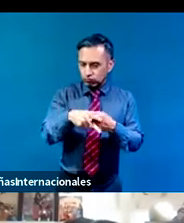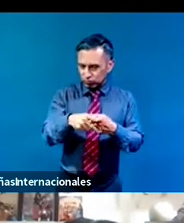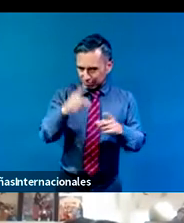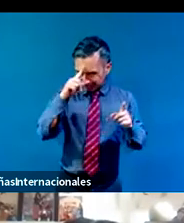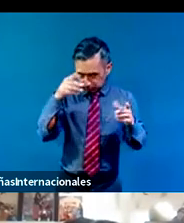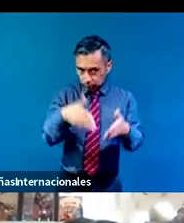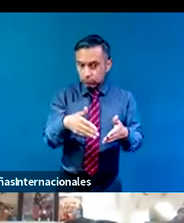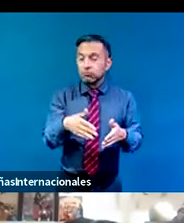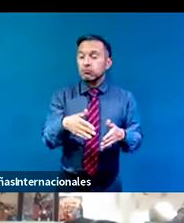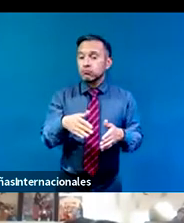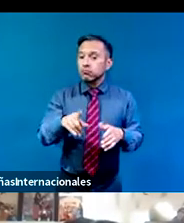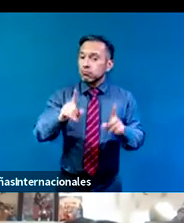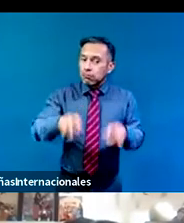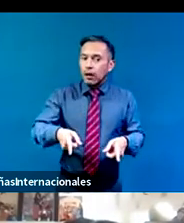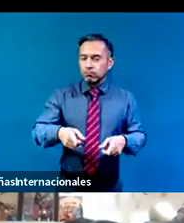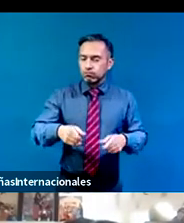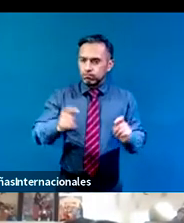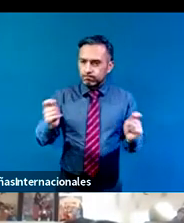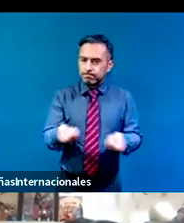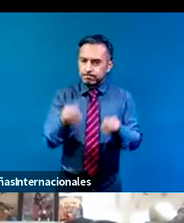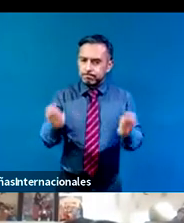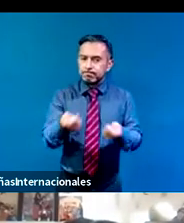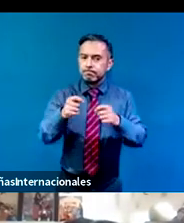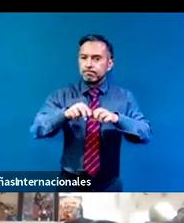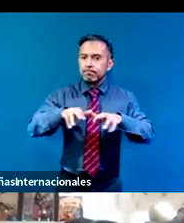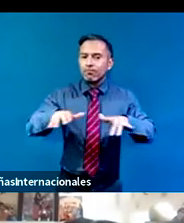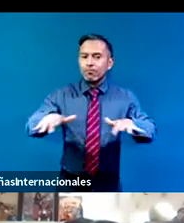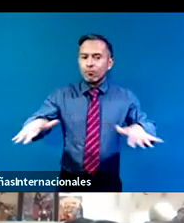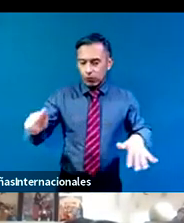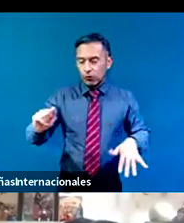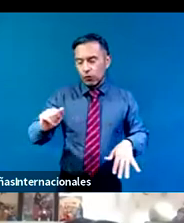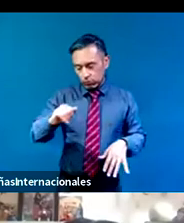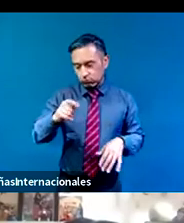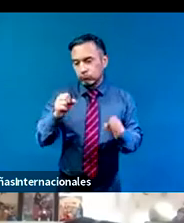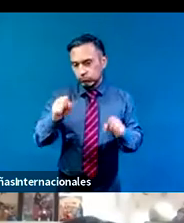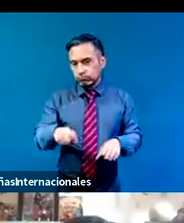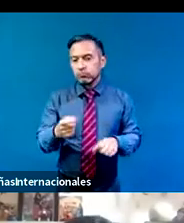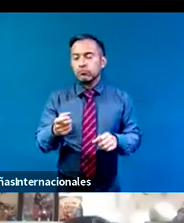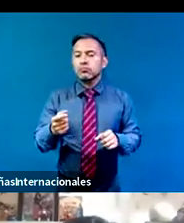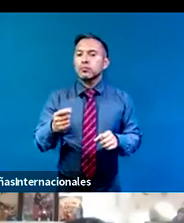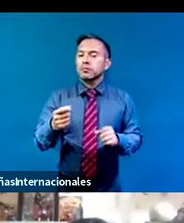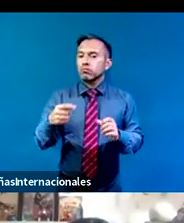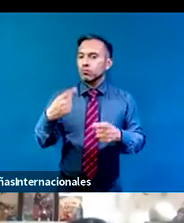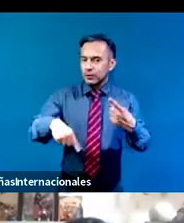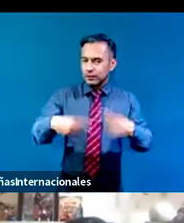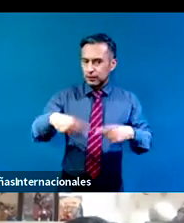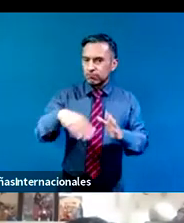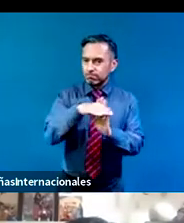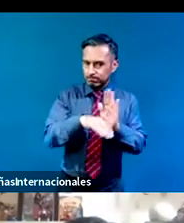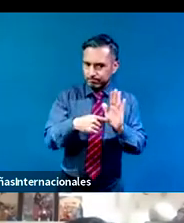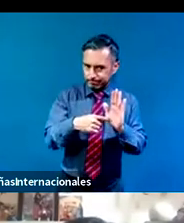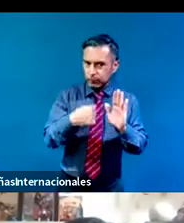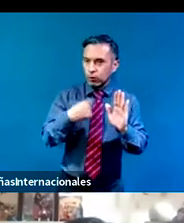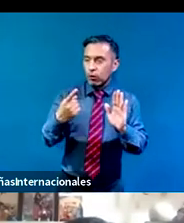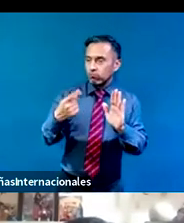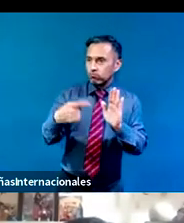have those policy means in order to pressure governments and policymakers. So I think it's